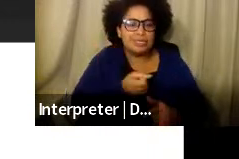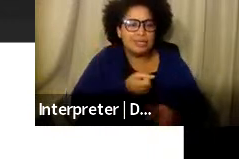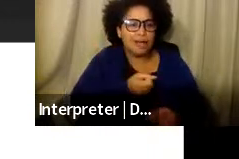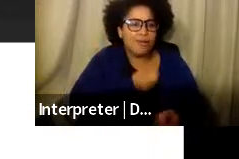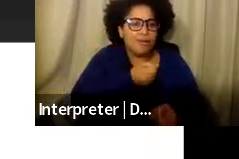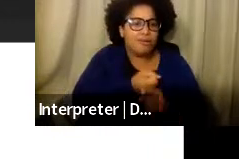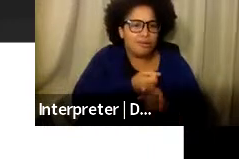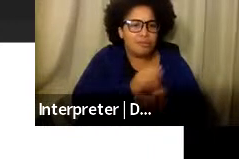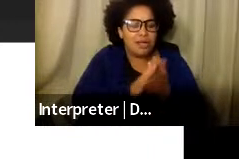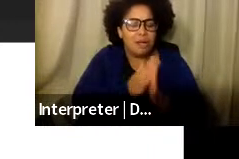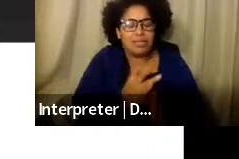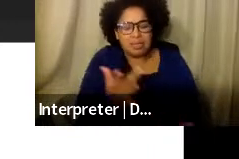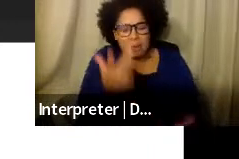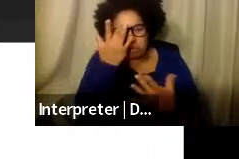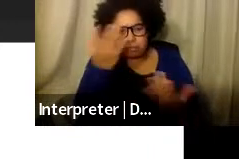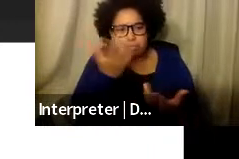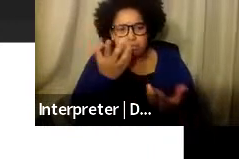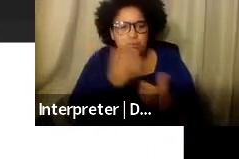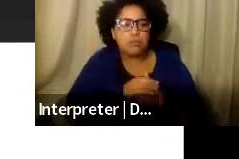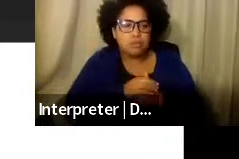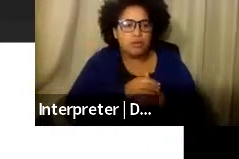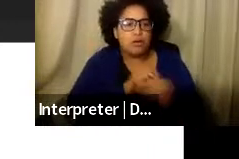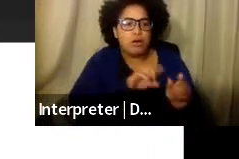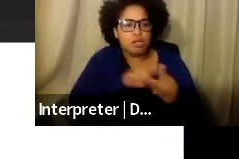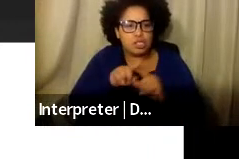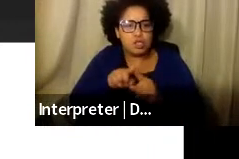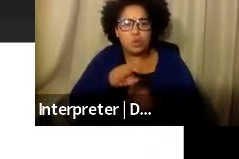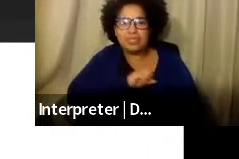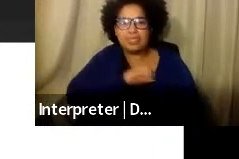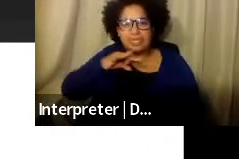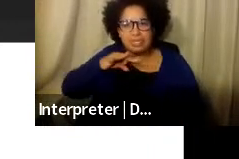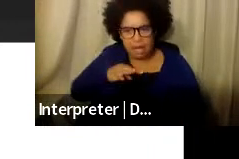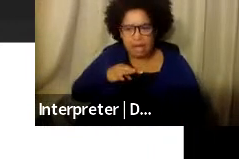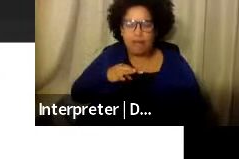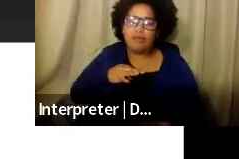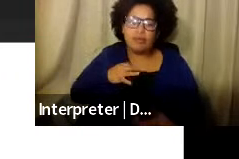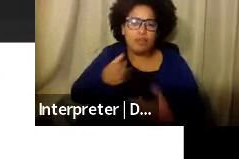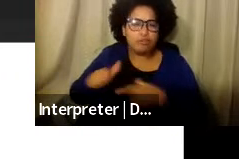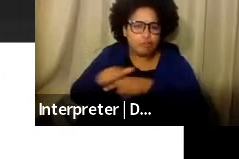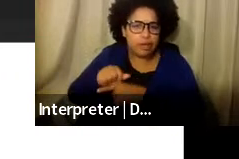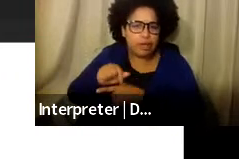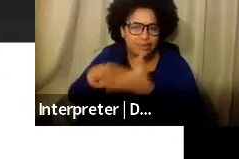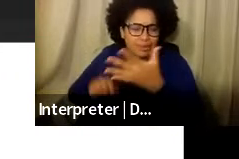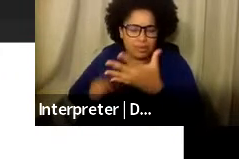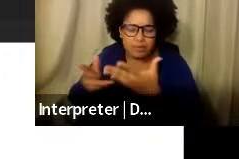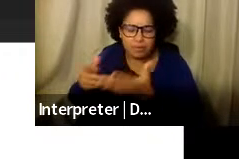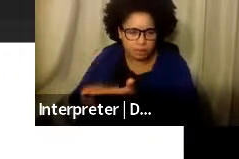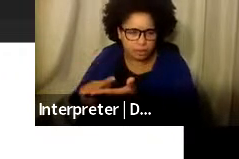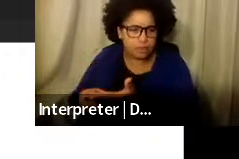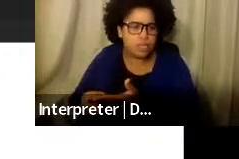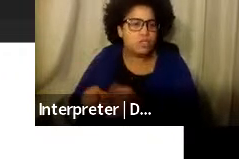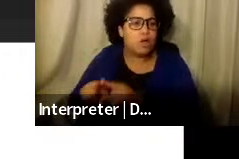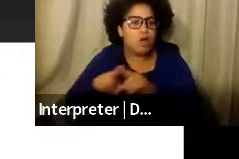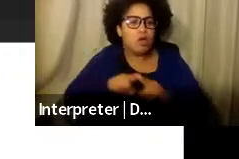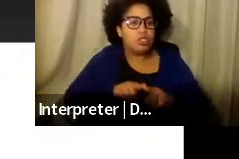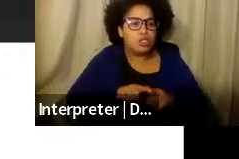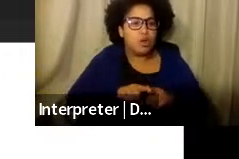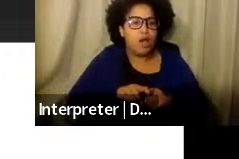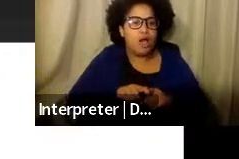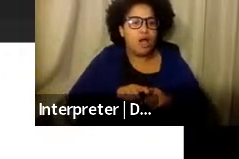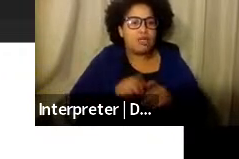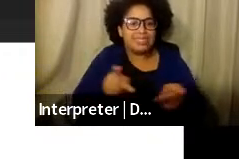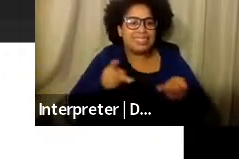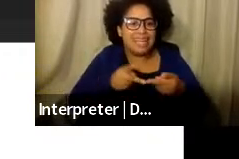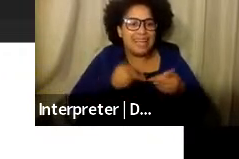illness. Leveraging staff, I mentioned that already. We will deprioritize our site visits, especially with our long-term